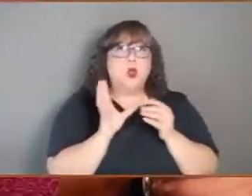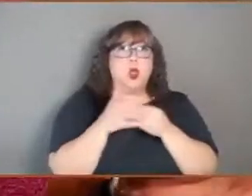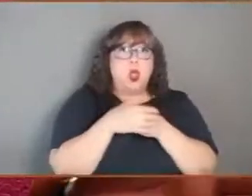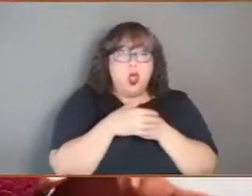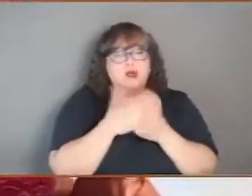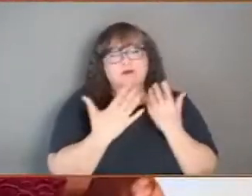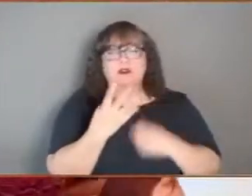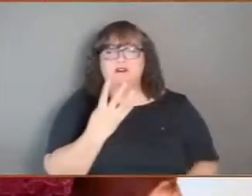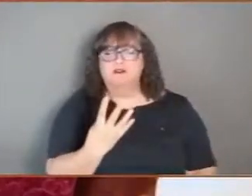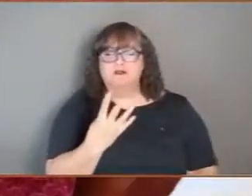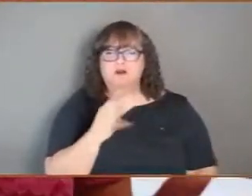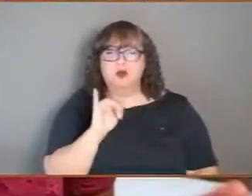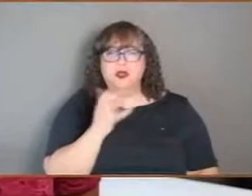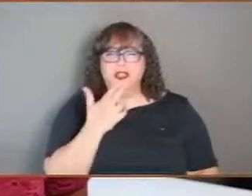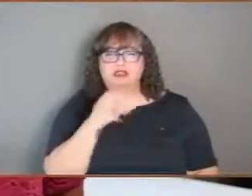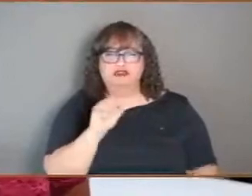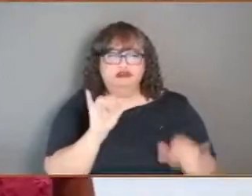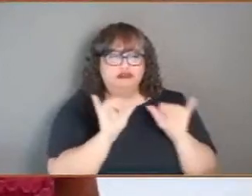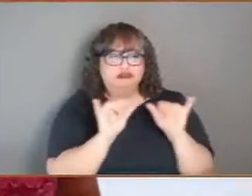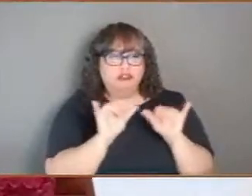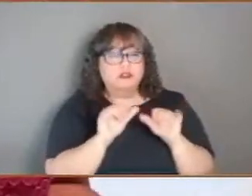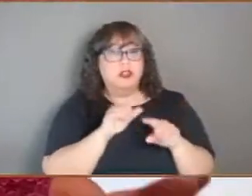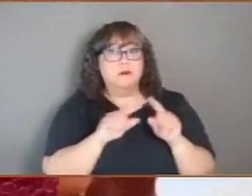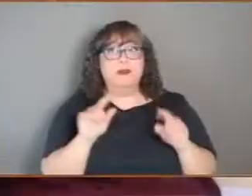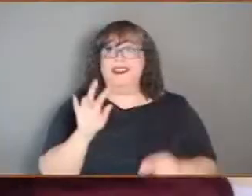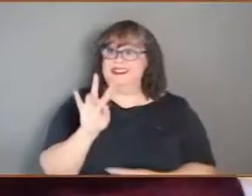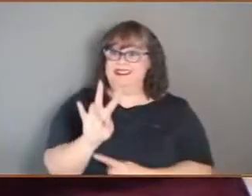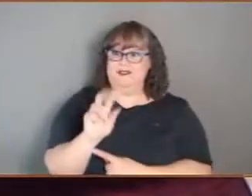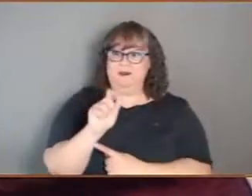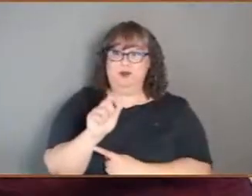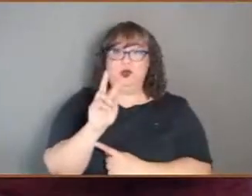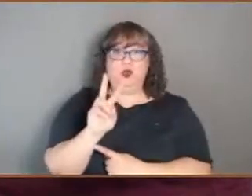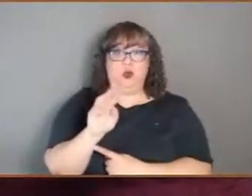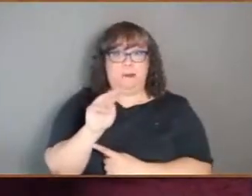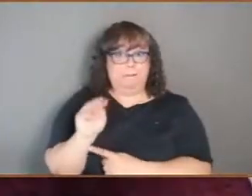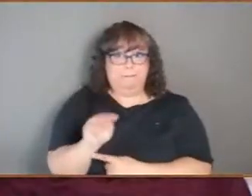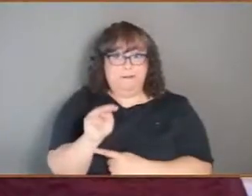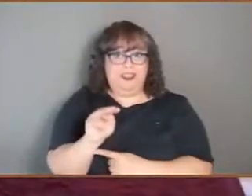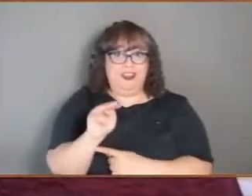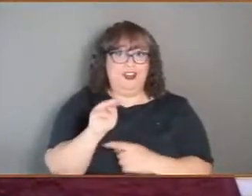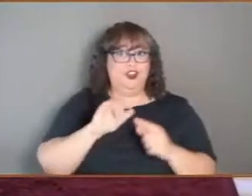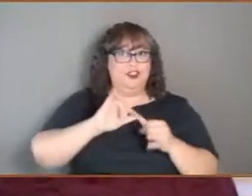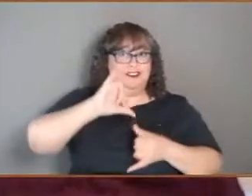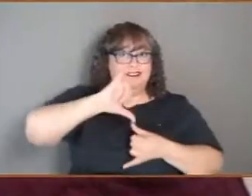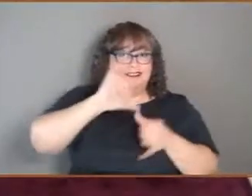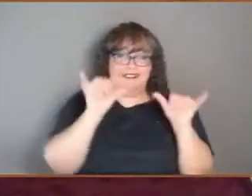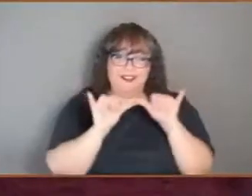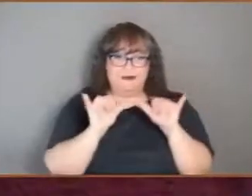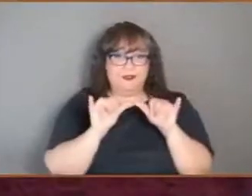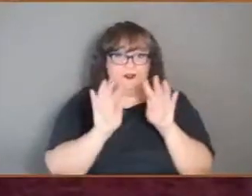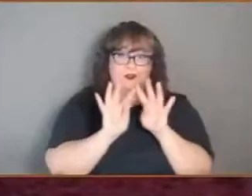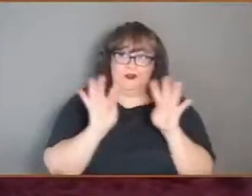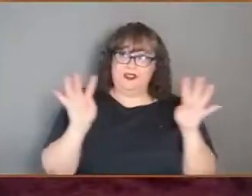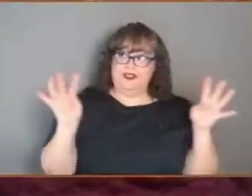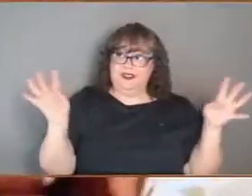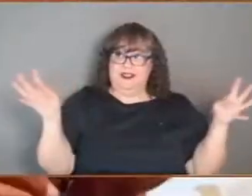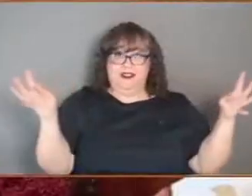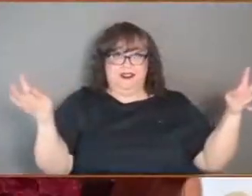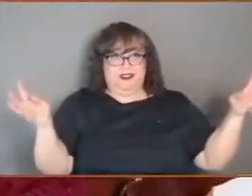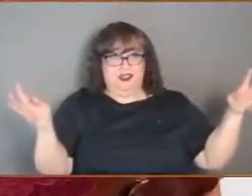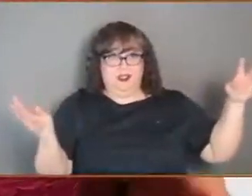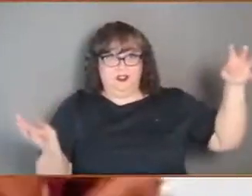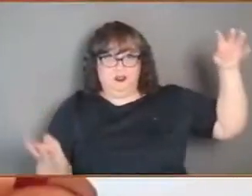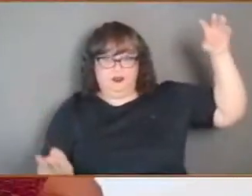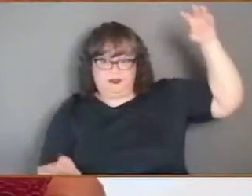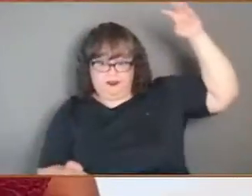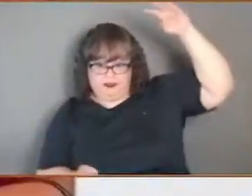deployed, they're 7.2 meters in diameter. So if you were to take the spacecraft with the solar arrays deployed and tip it on its side, it'd